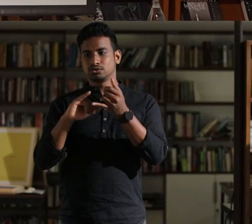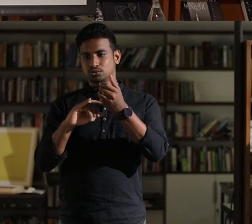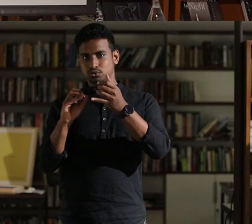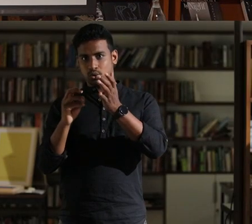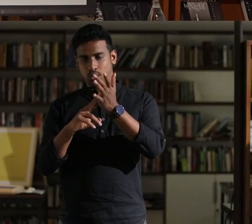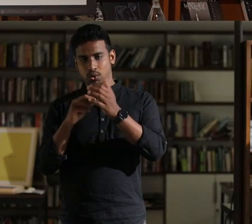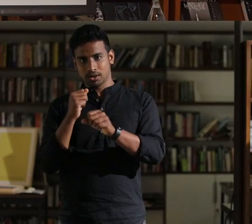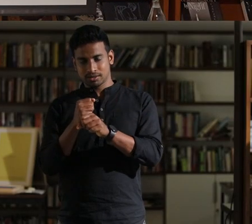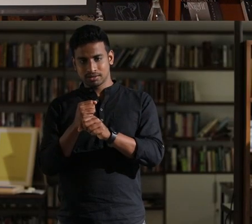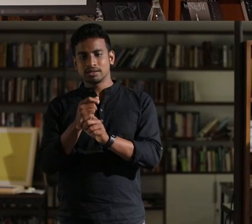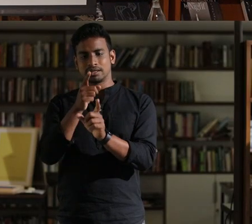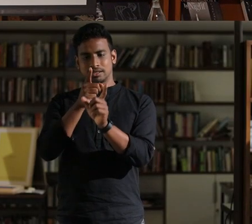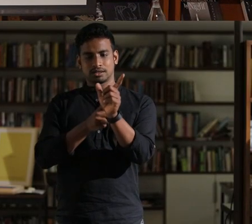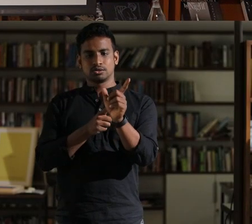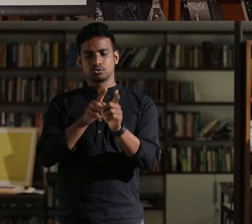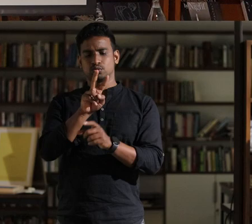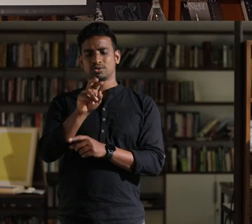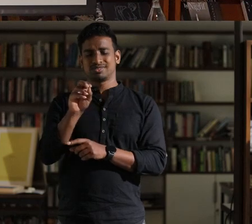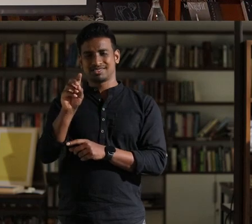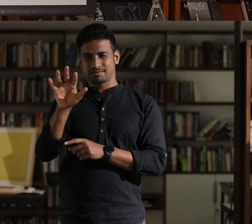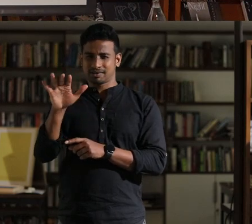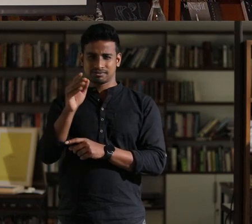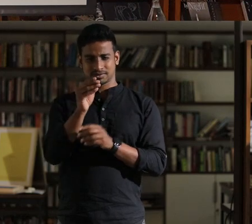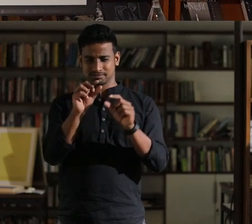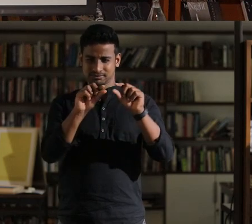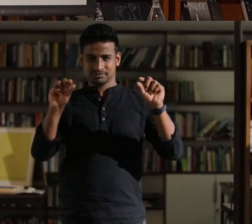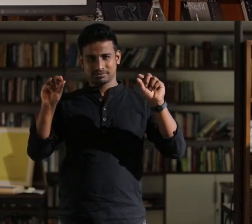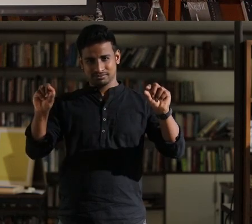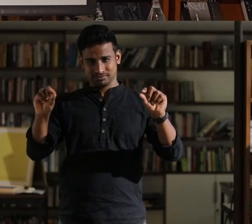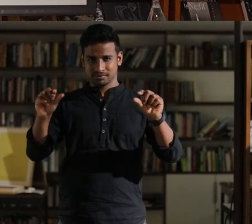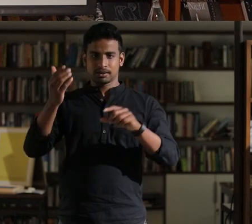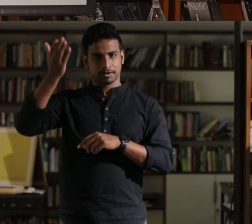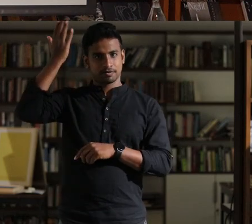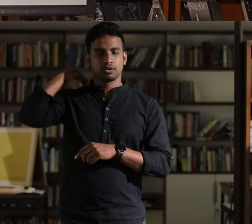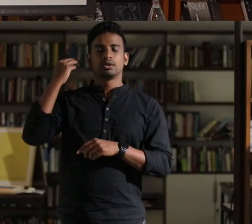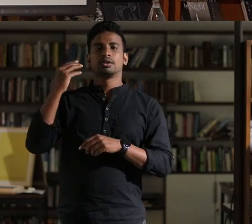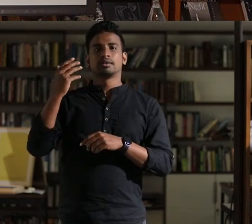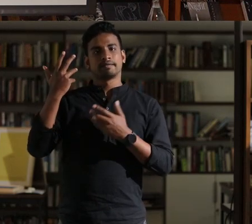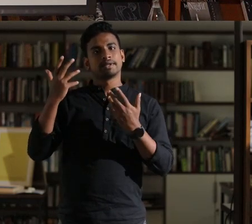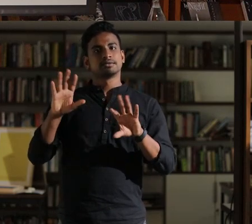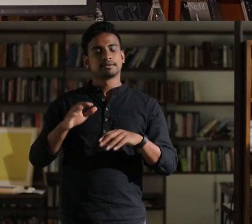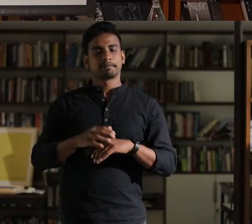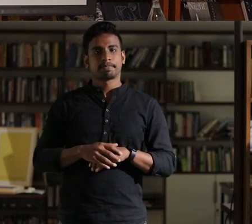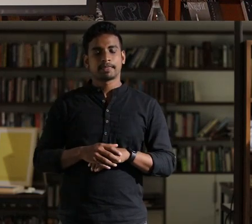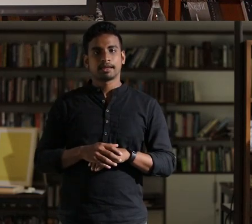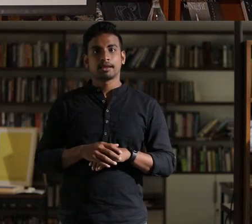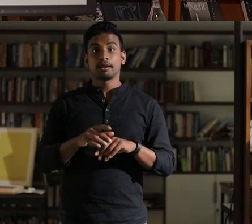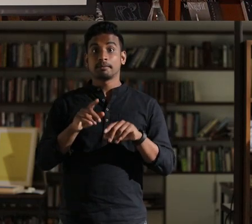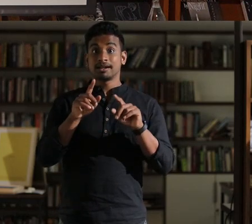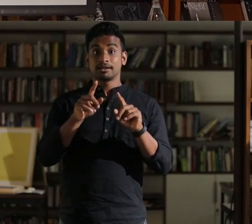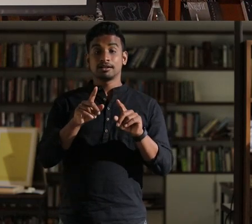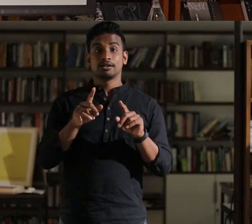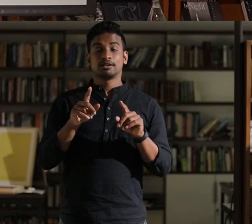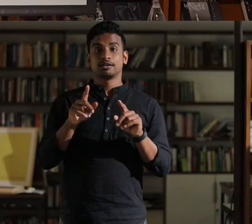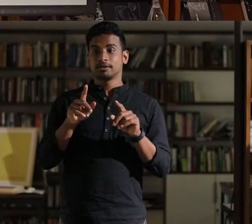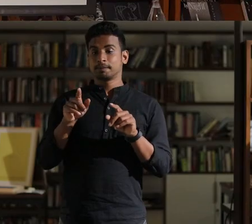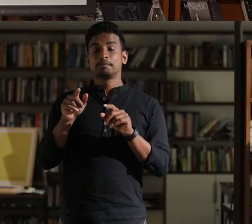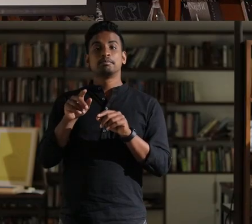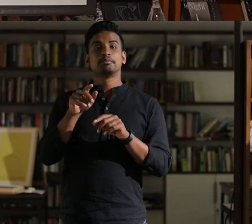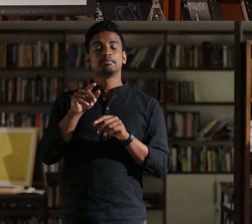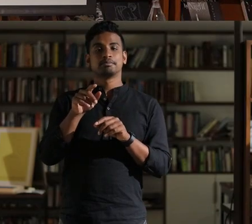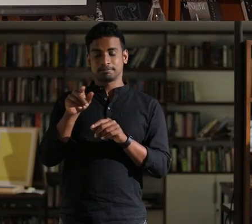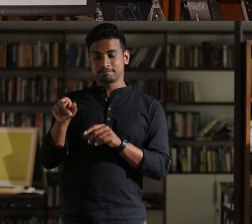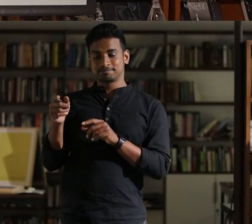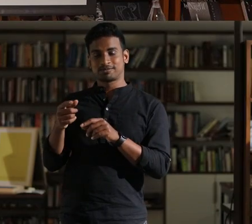years of a generation of resistance music and song. It involved people going out and talking to people. It